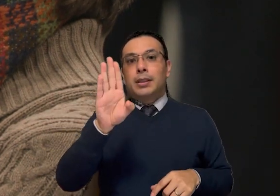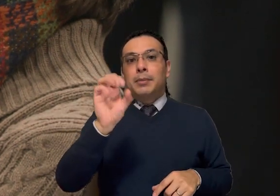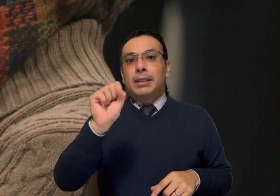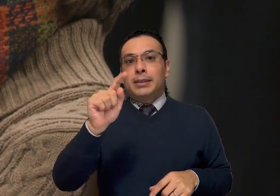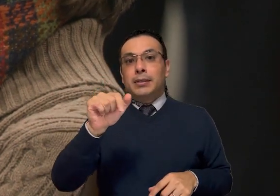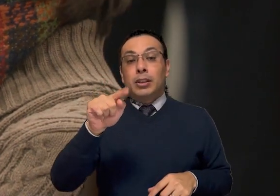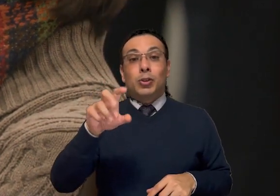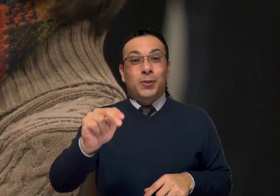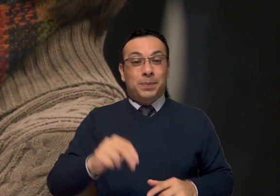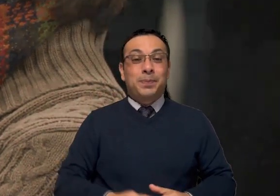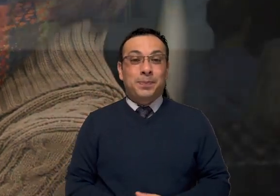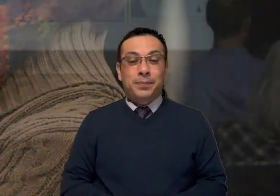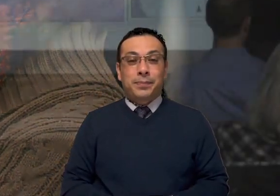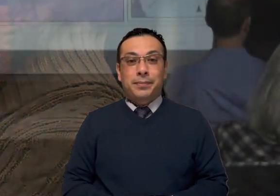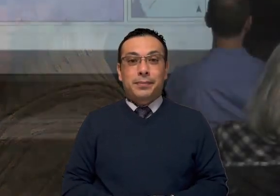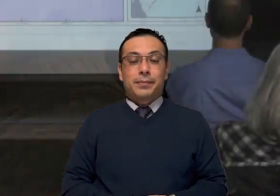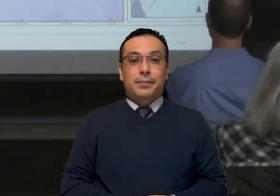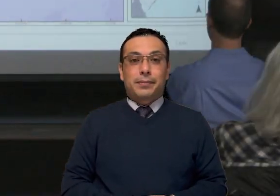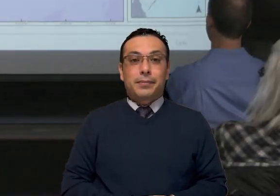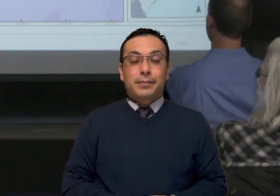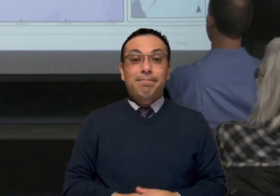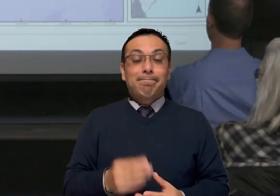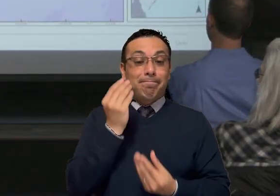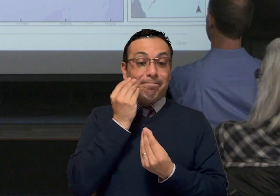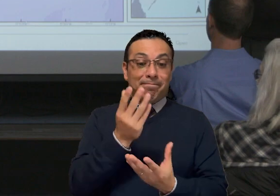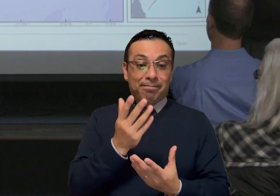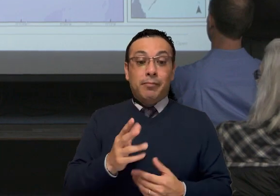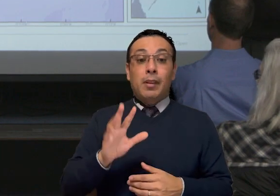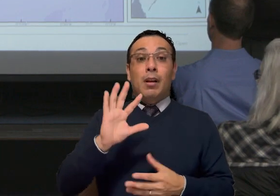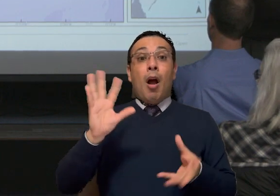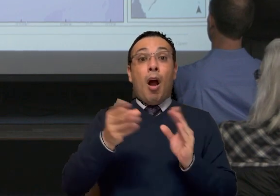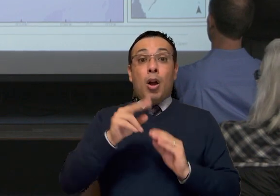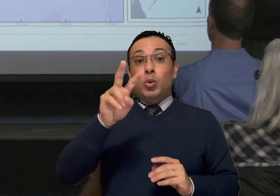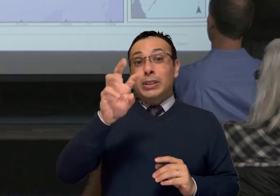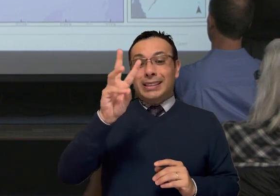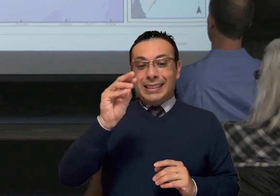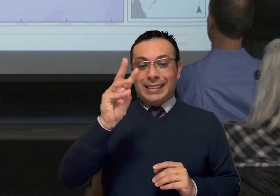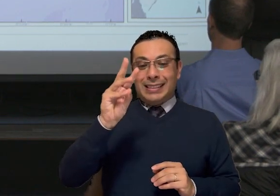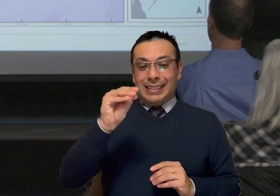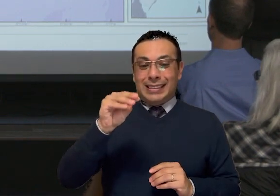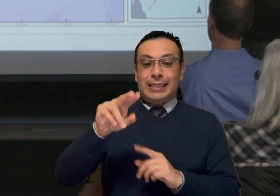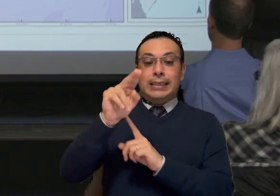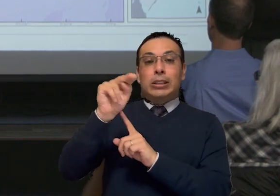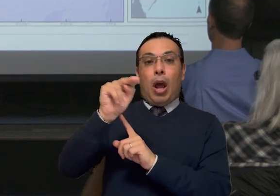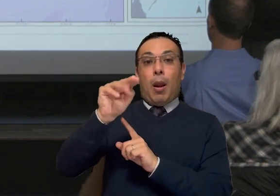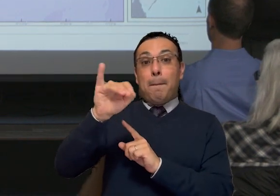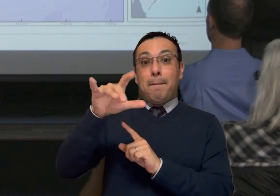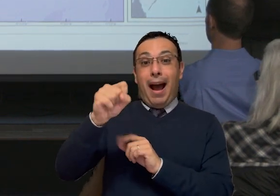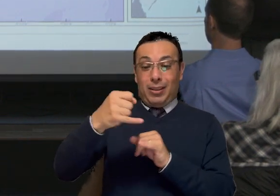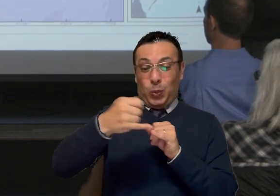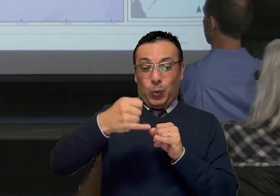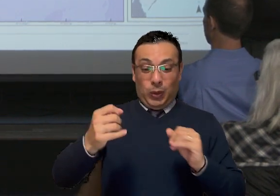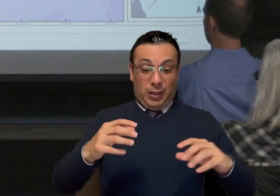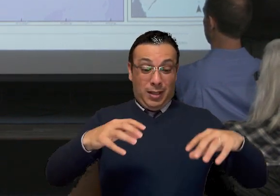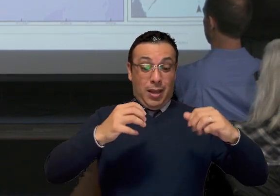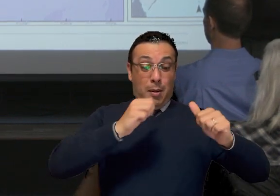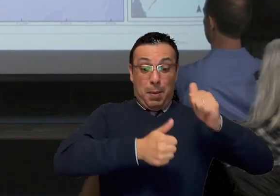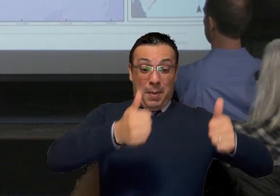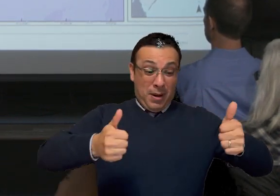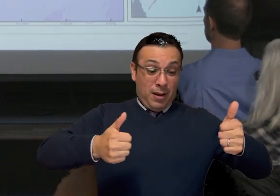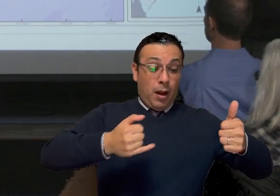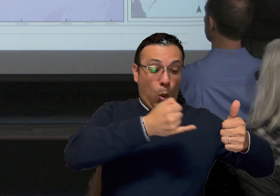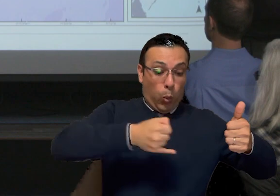There will be up to 260 nautical miles of inter-array cable, which is the cable between the